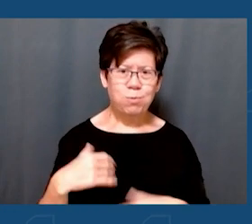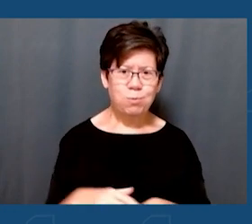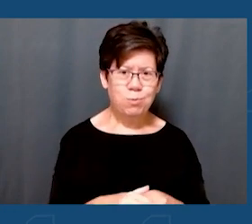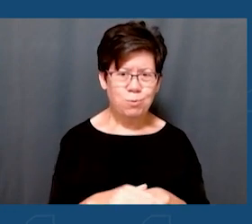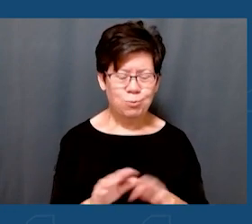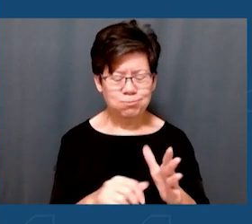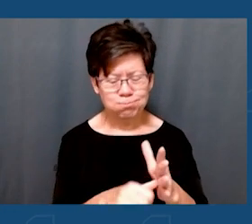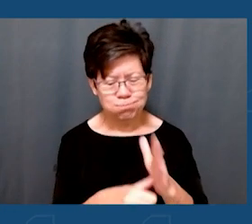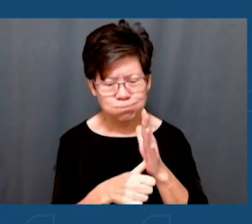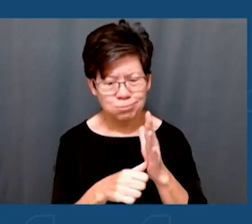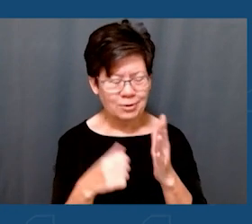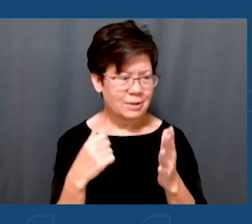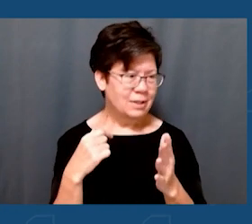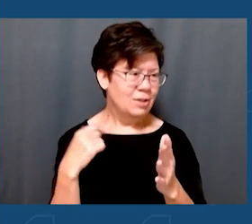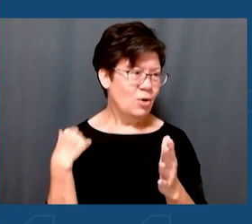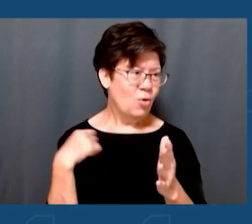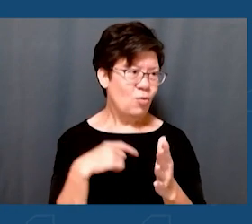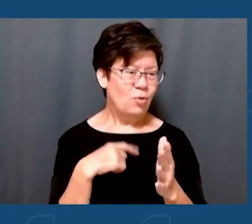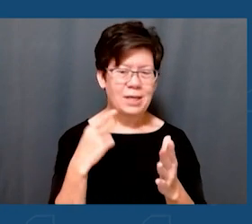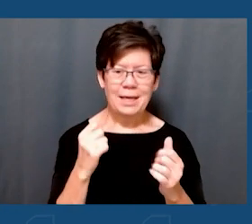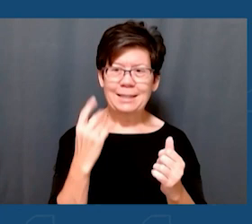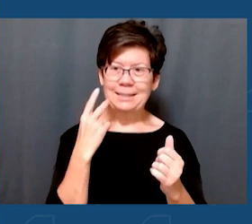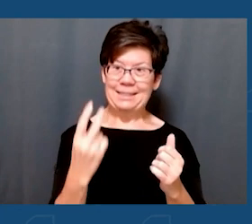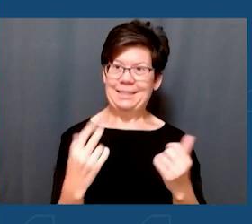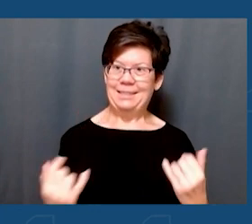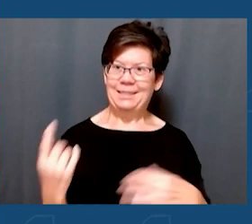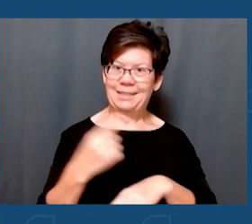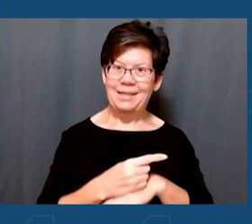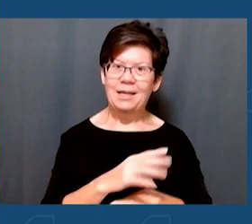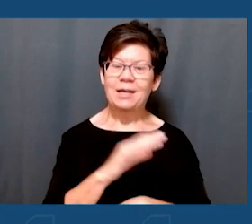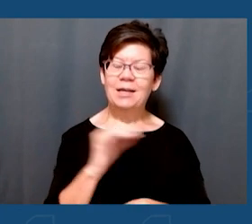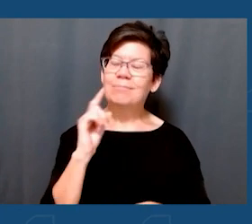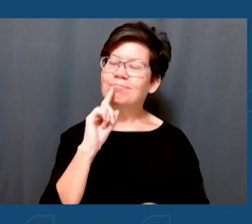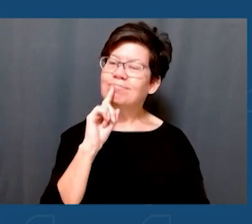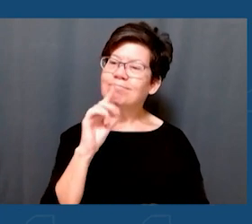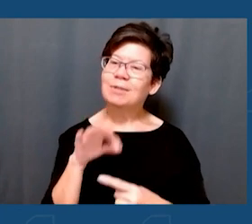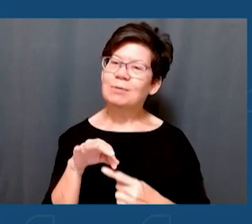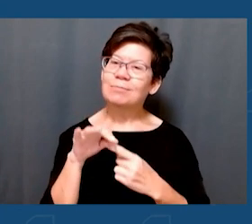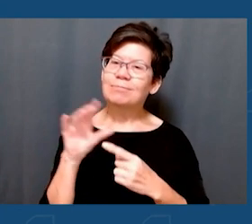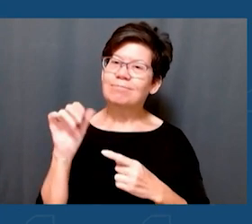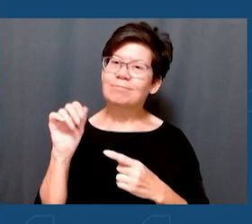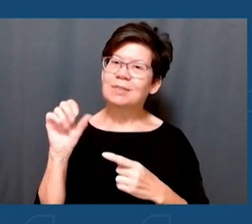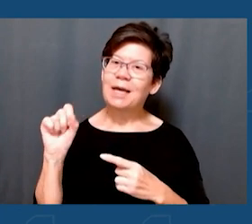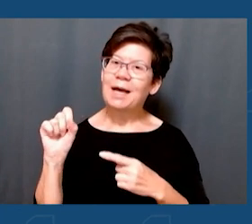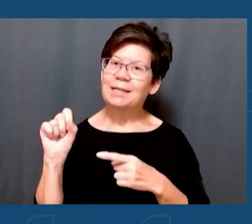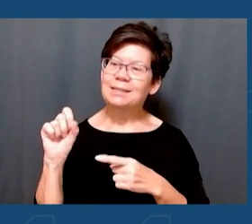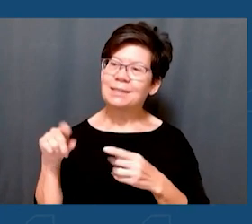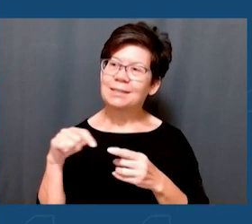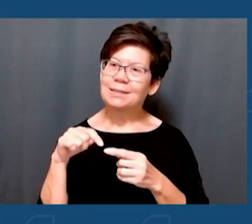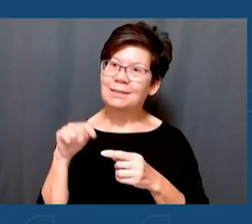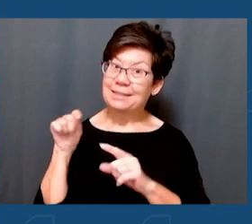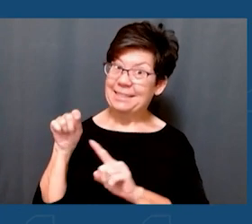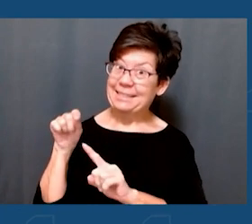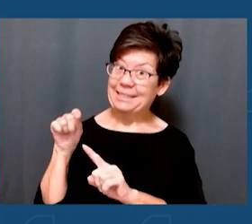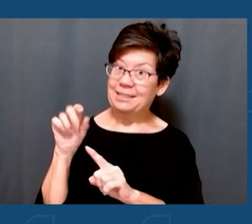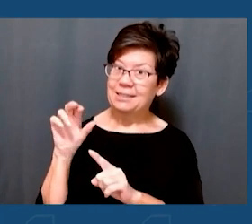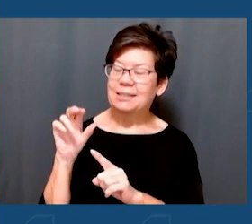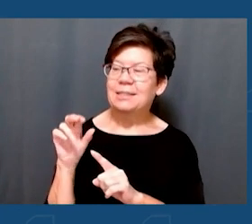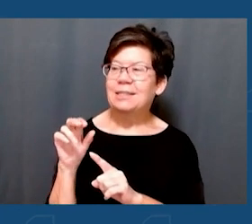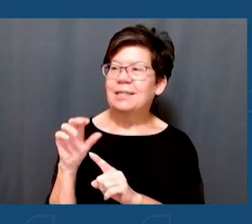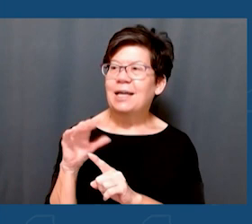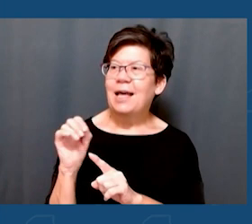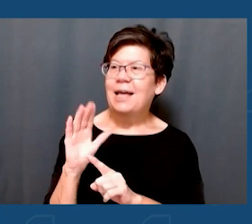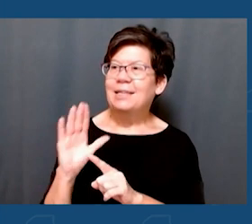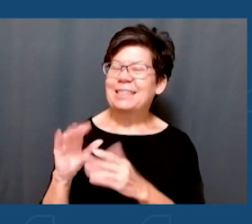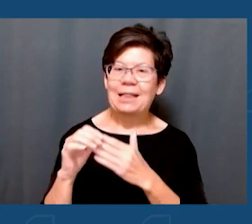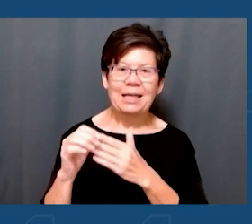this day. And I want to say a special word about Kaz Rodriguez and his